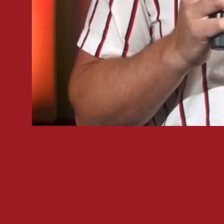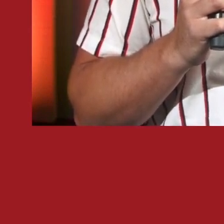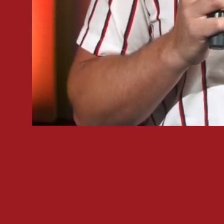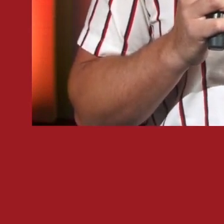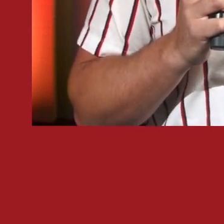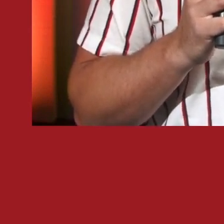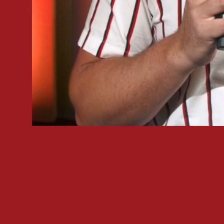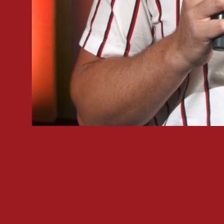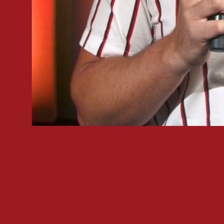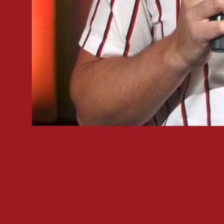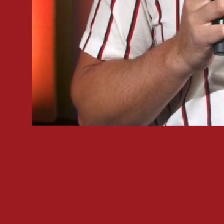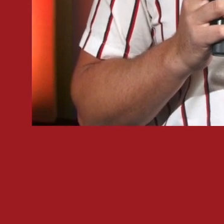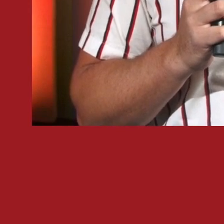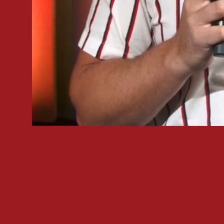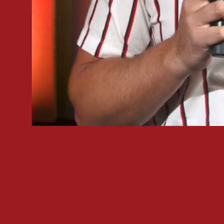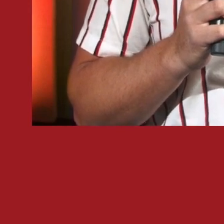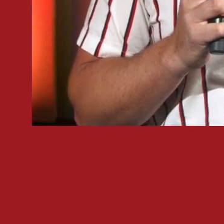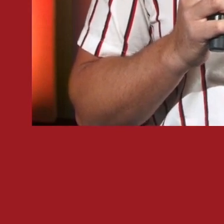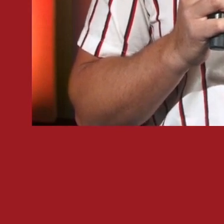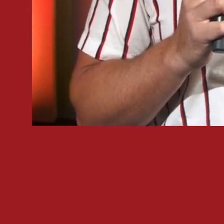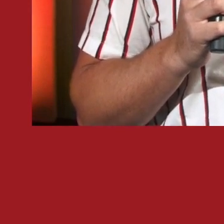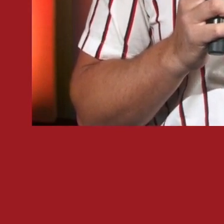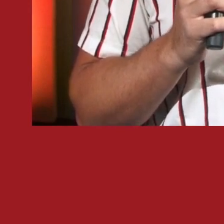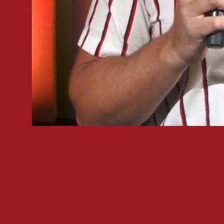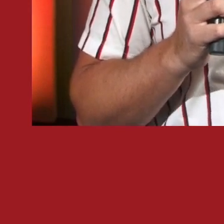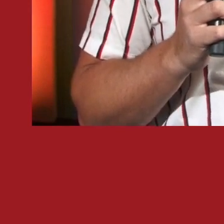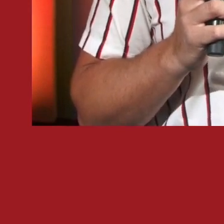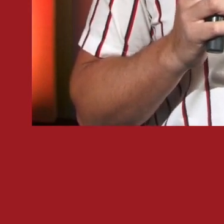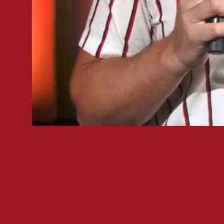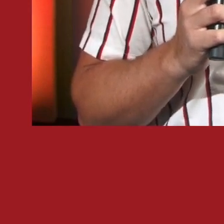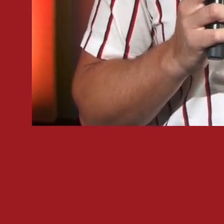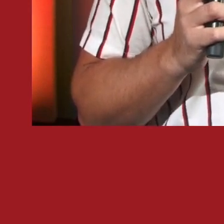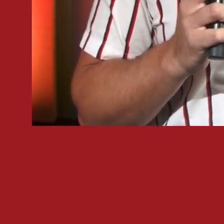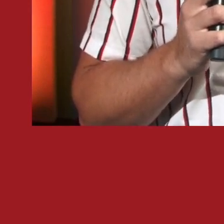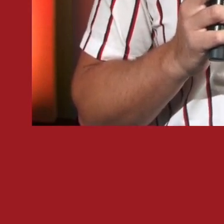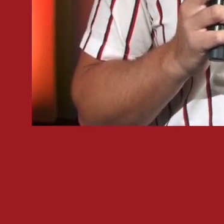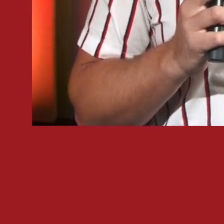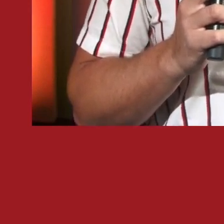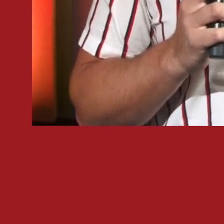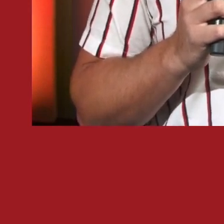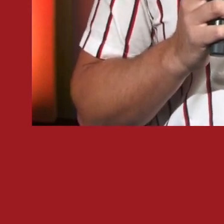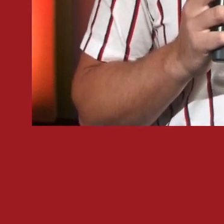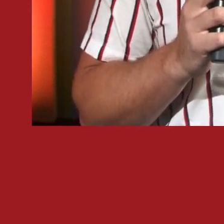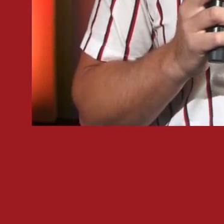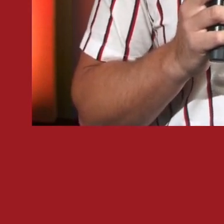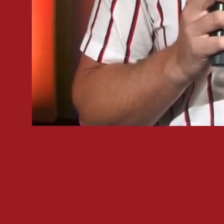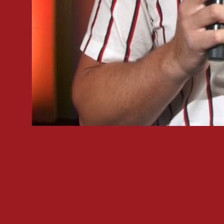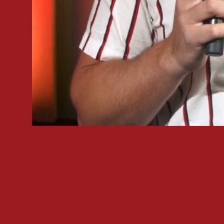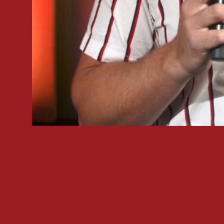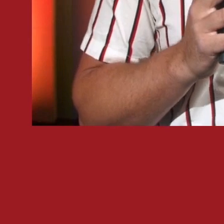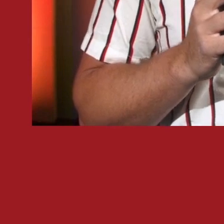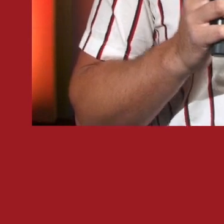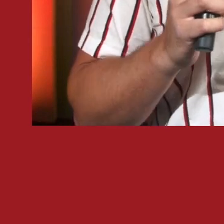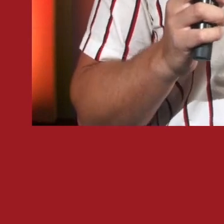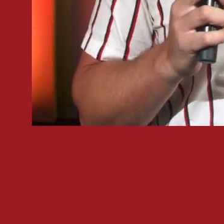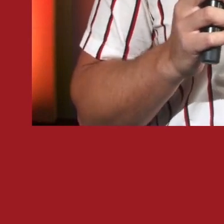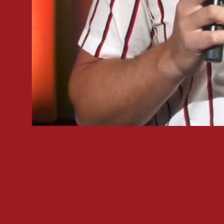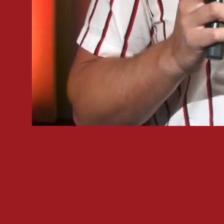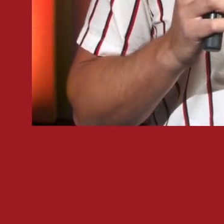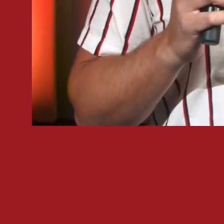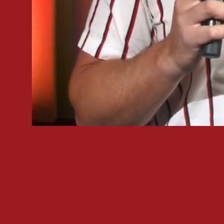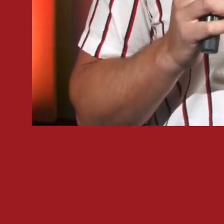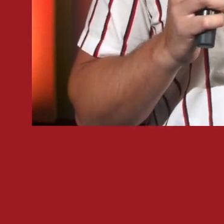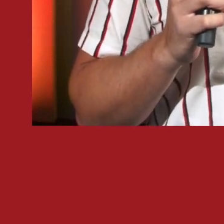or bring it to a drive-in service. And once again, thank you for partnering with us as we continue to see the gospel